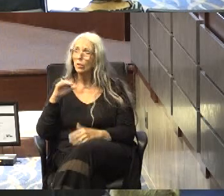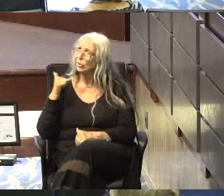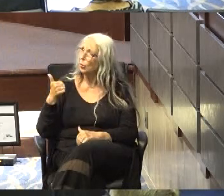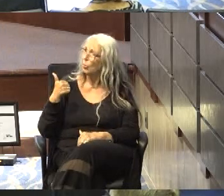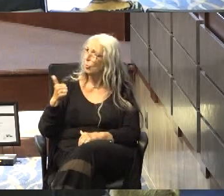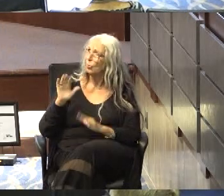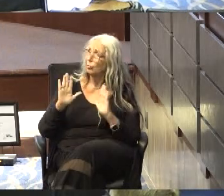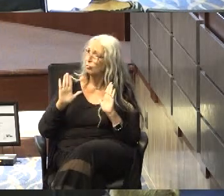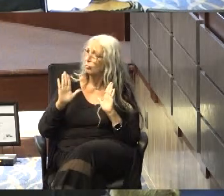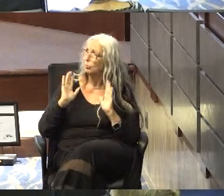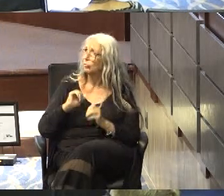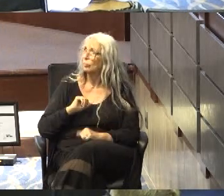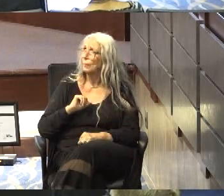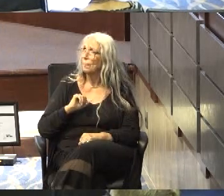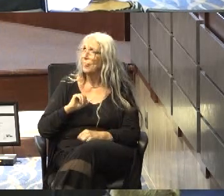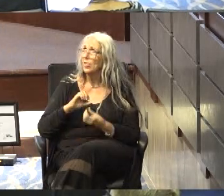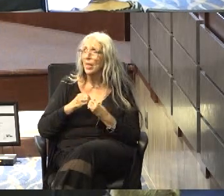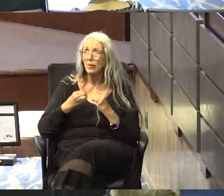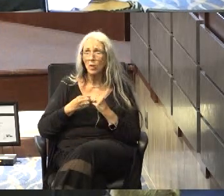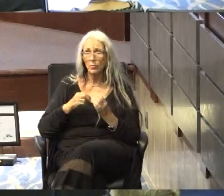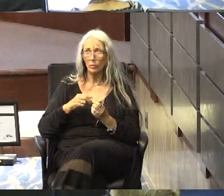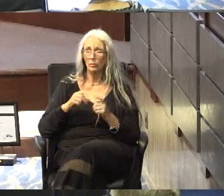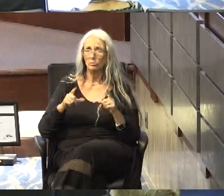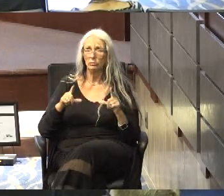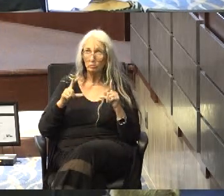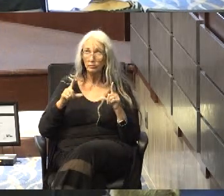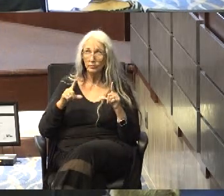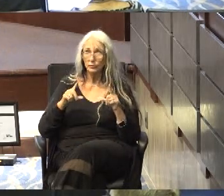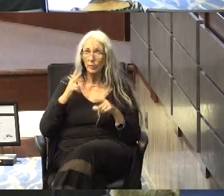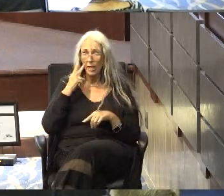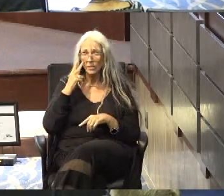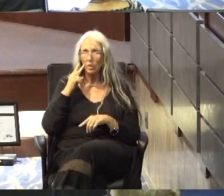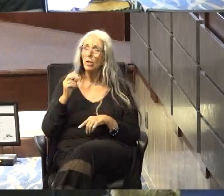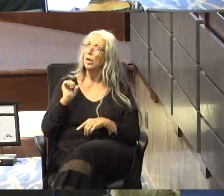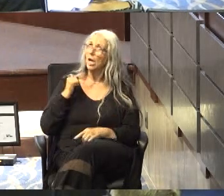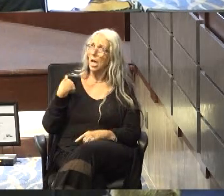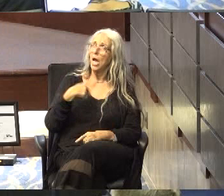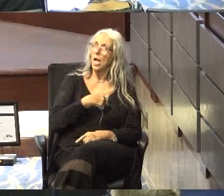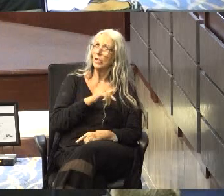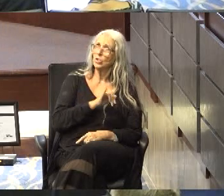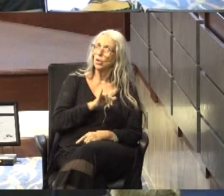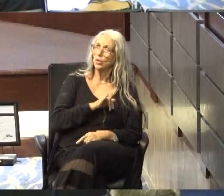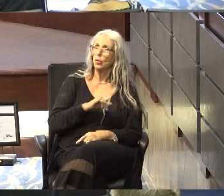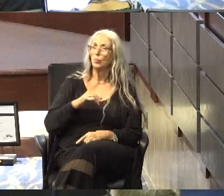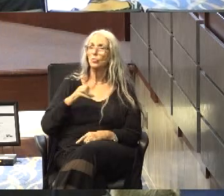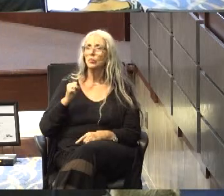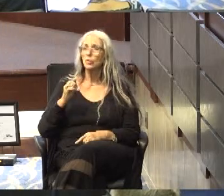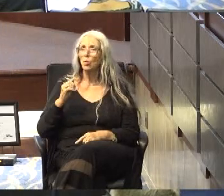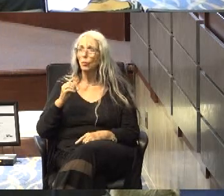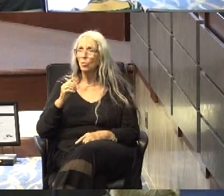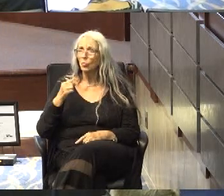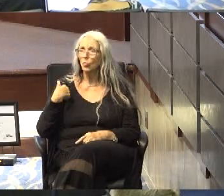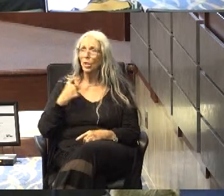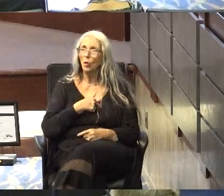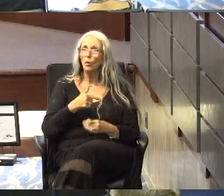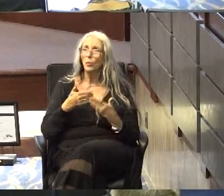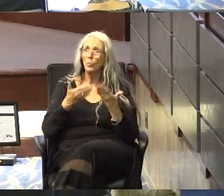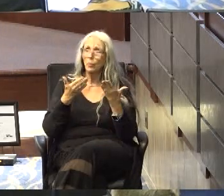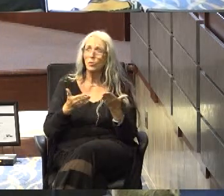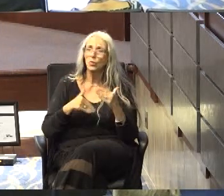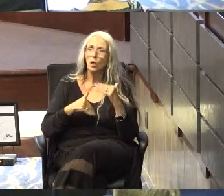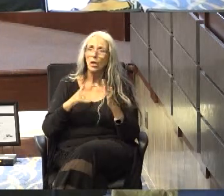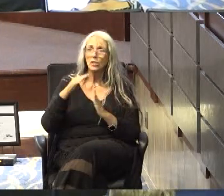Yeah, that number just jumped out at me when I was reviewing it. It So did to us also, but that's what the architect went with, and so I got you. we're proposing that as the upper